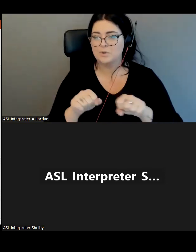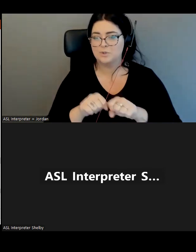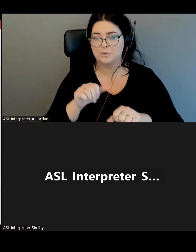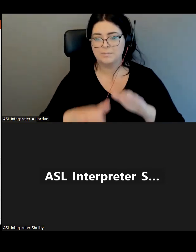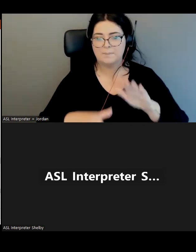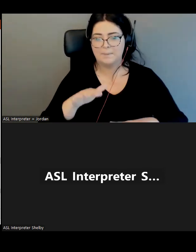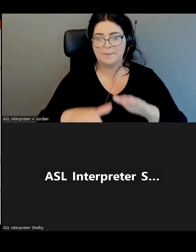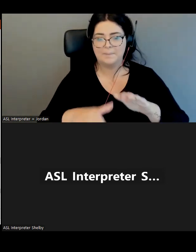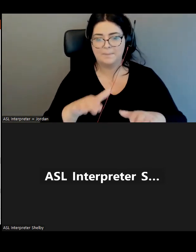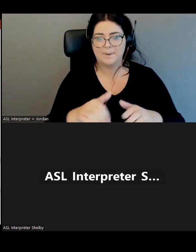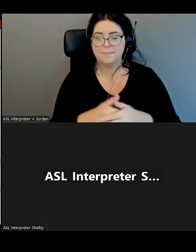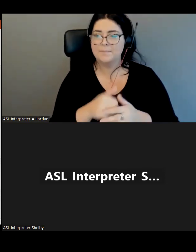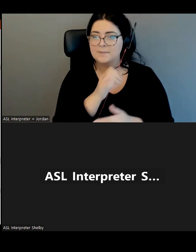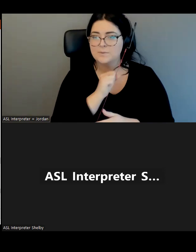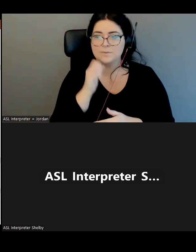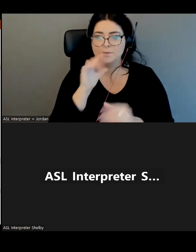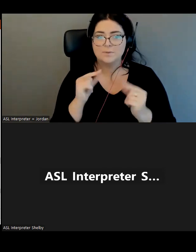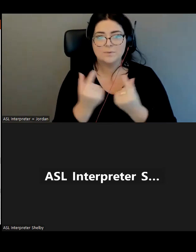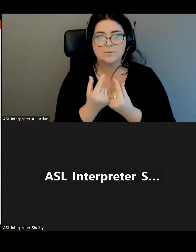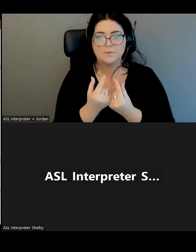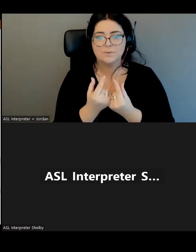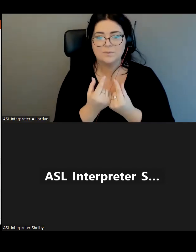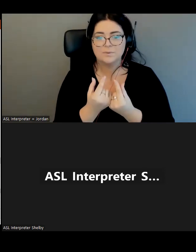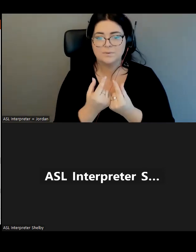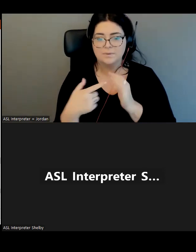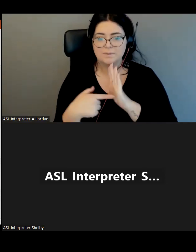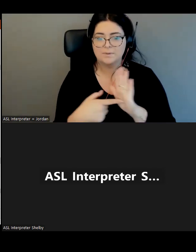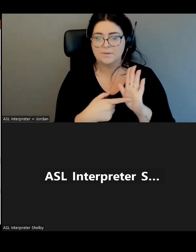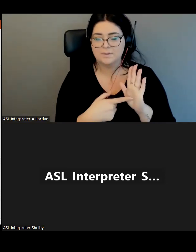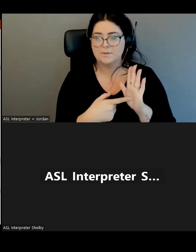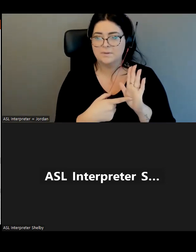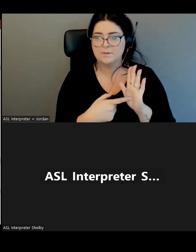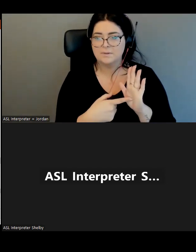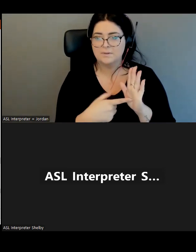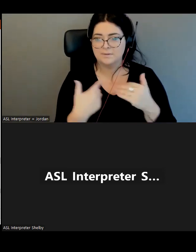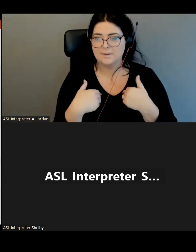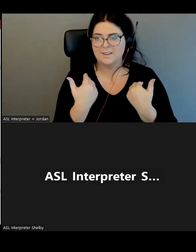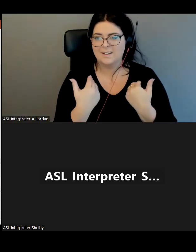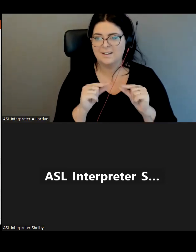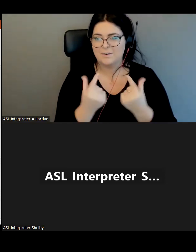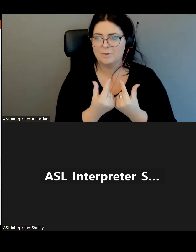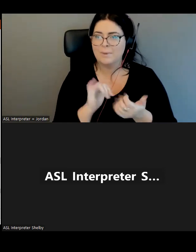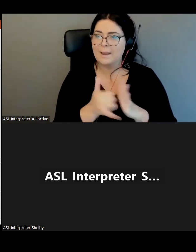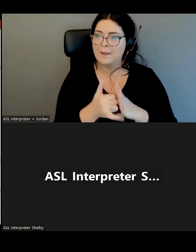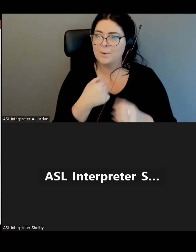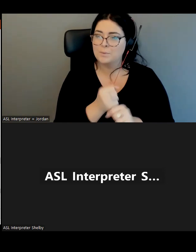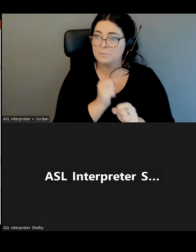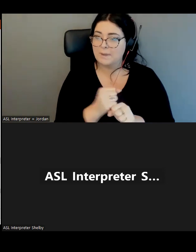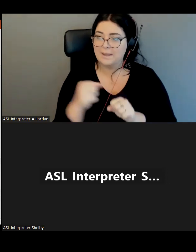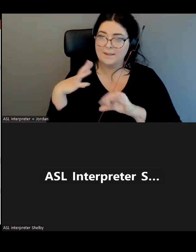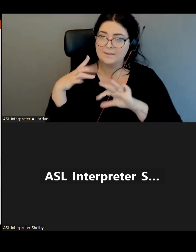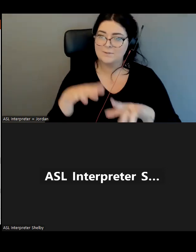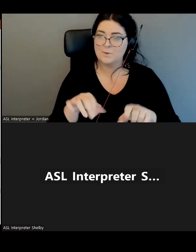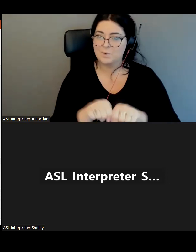the seniors group actually showed the youth group how to make snowshoes. And they actually